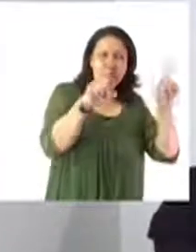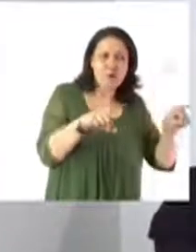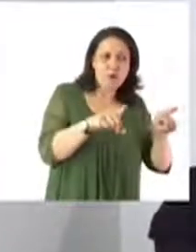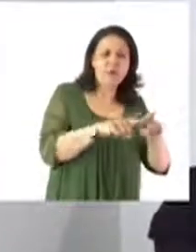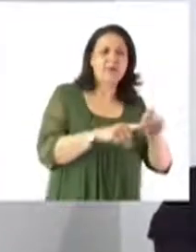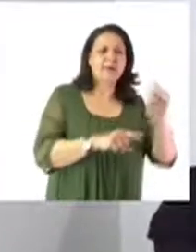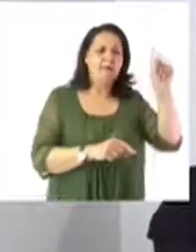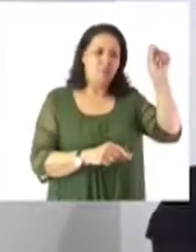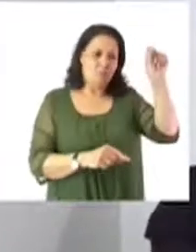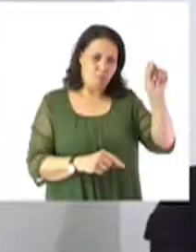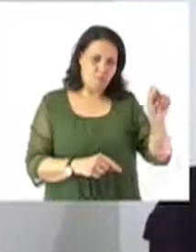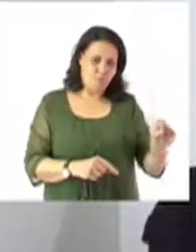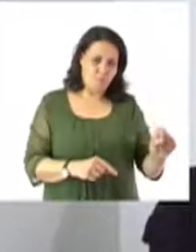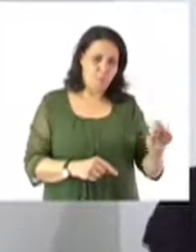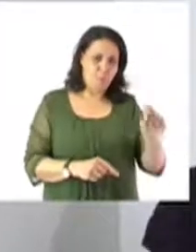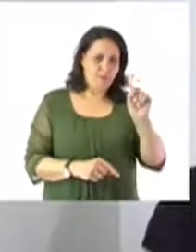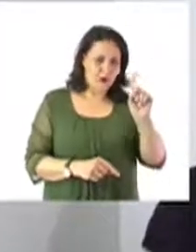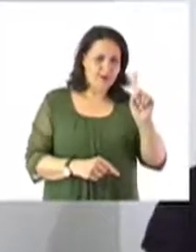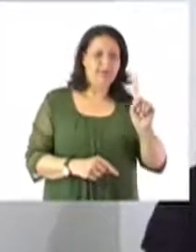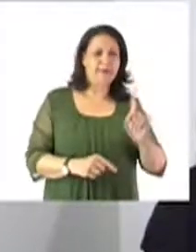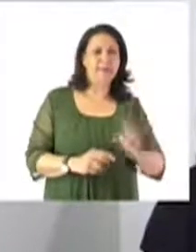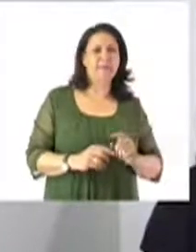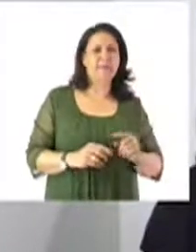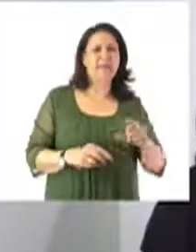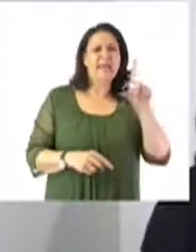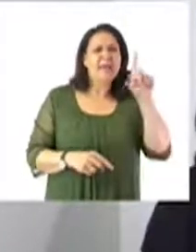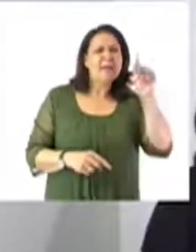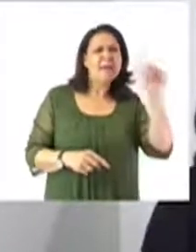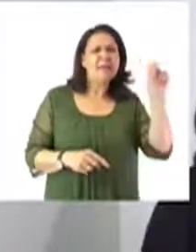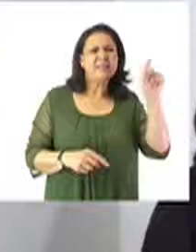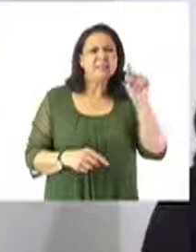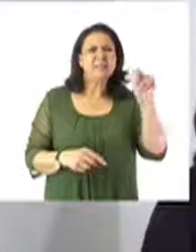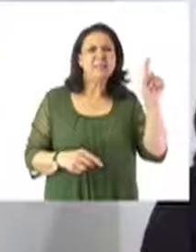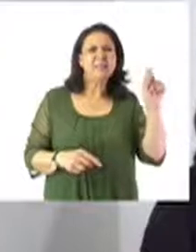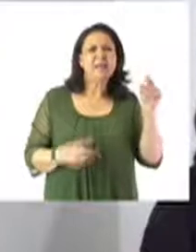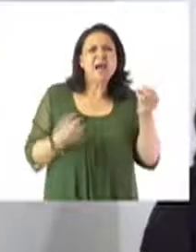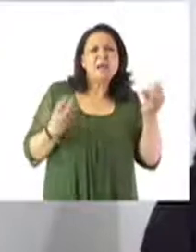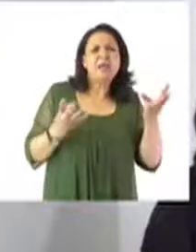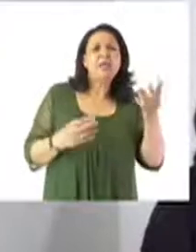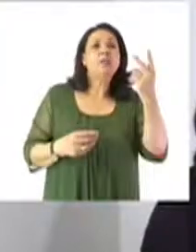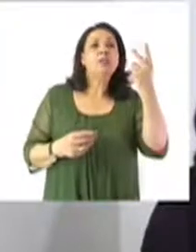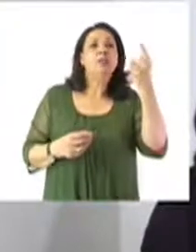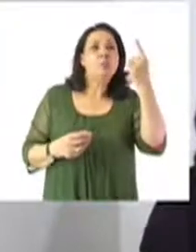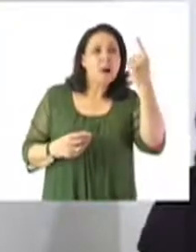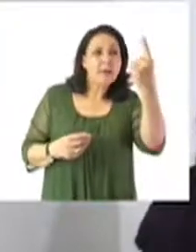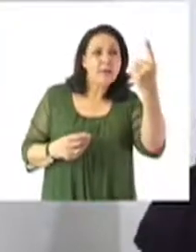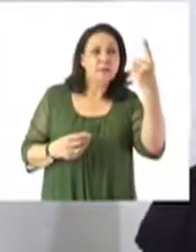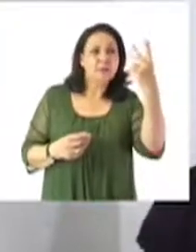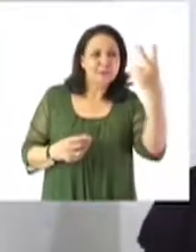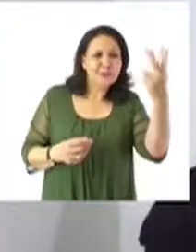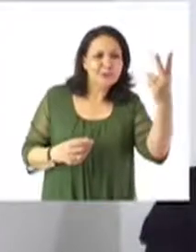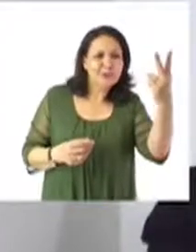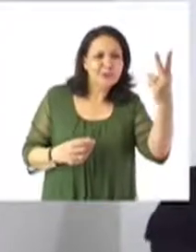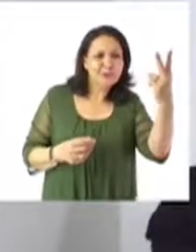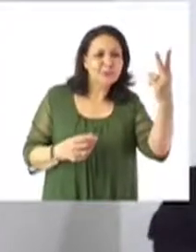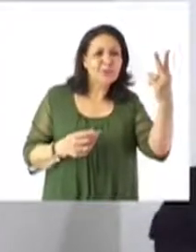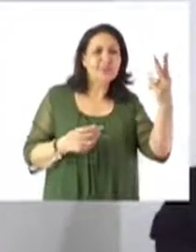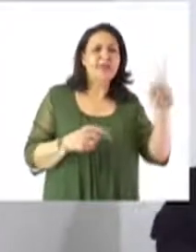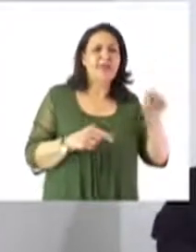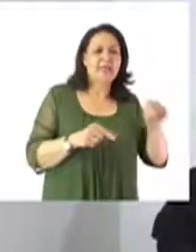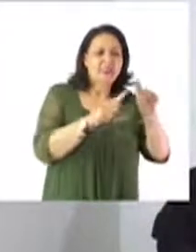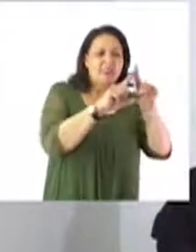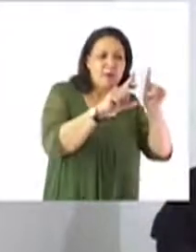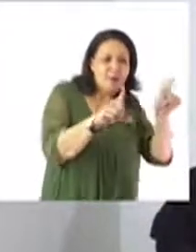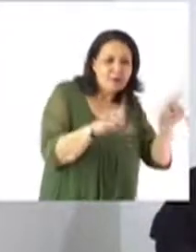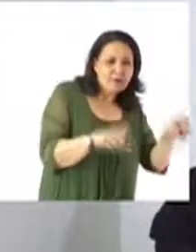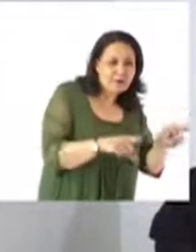you see? Let us count the birds up in the air. 1, 2. Can you write number 2 in the